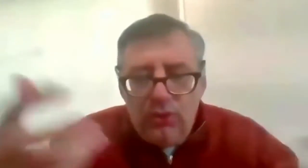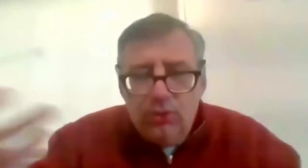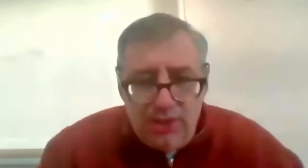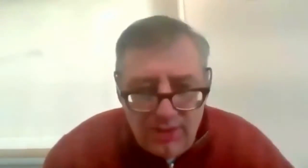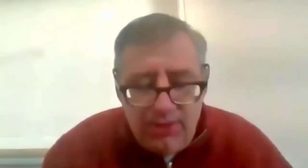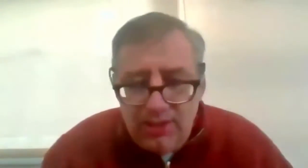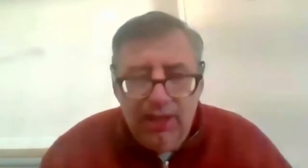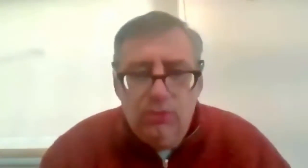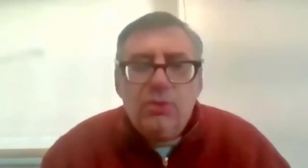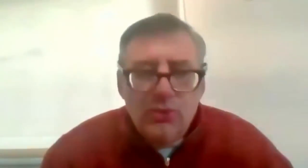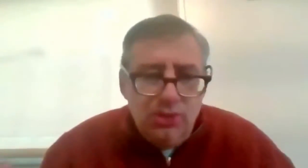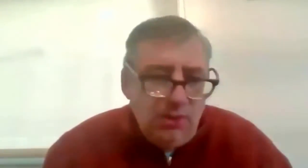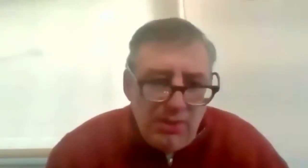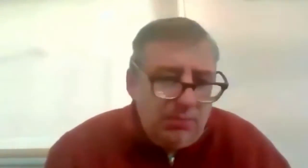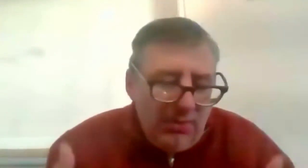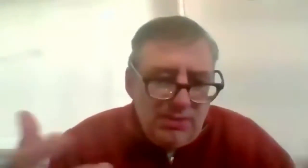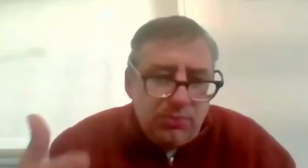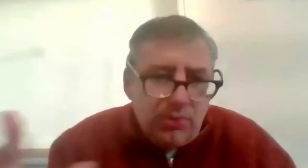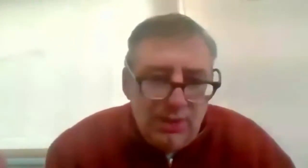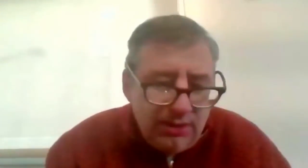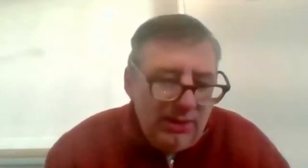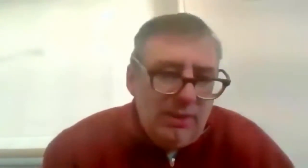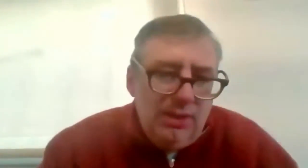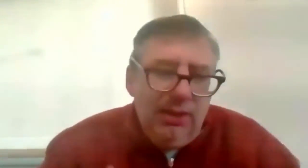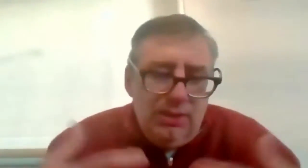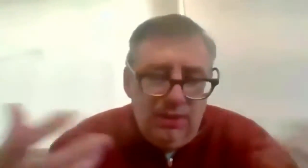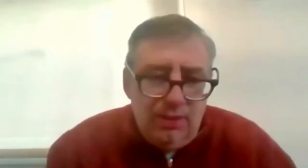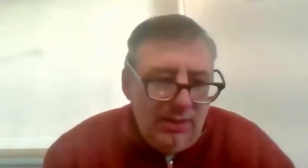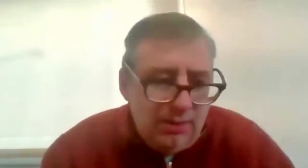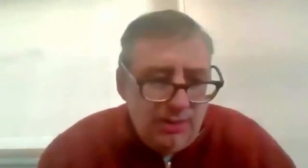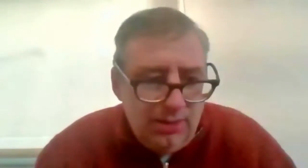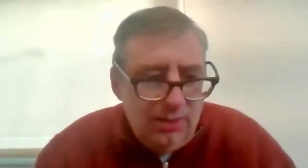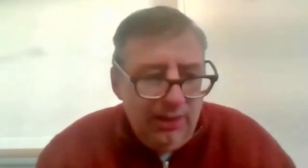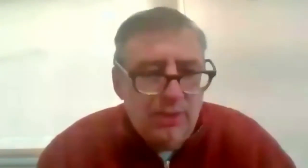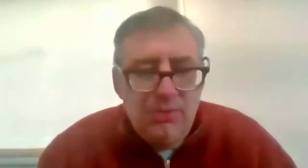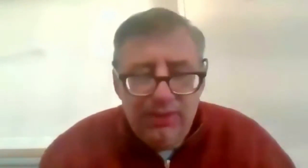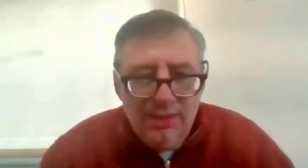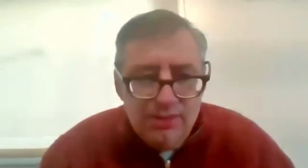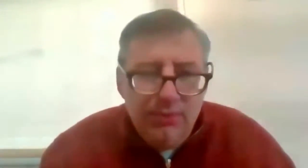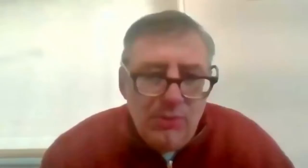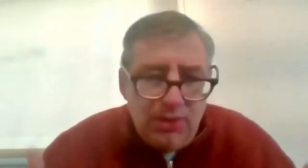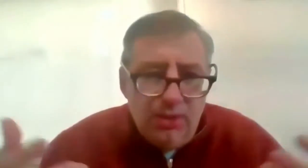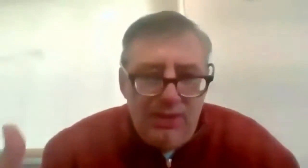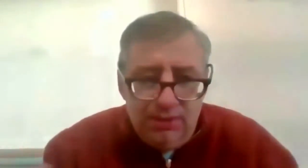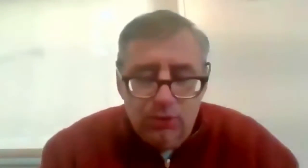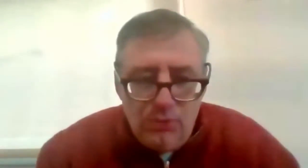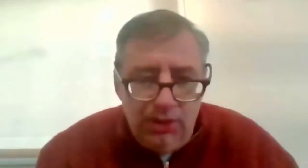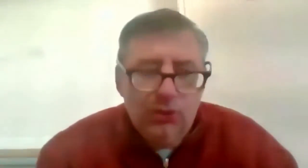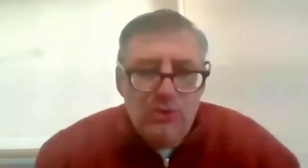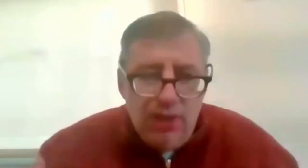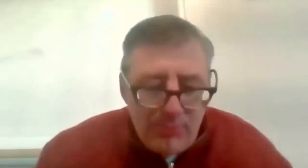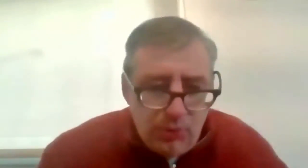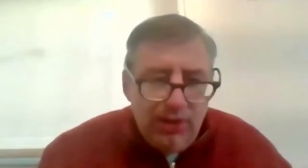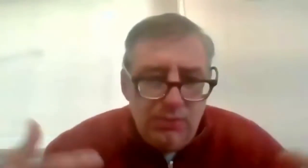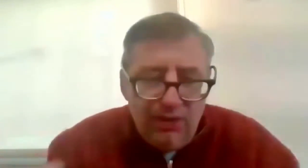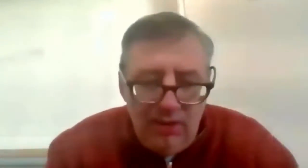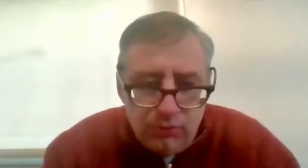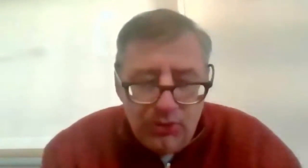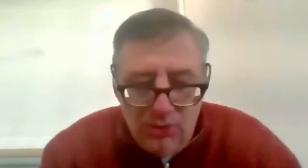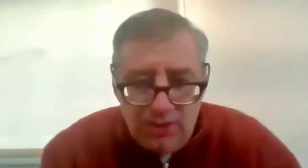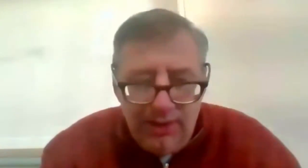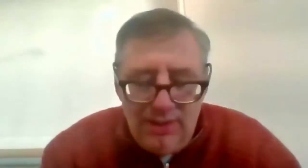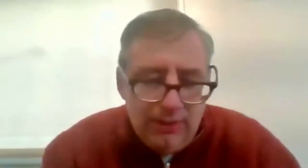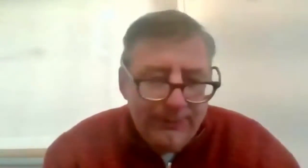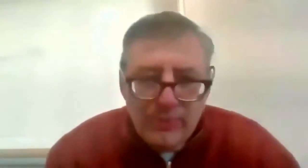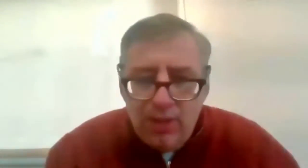spread movement is one of the most important ones in the Americas, even more so than the magazines